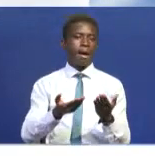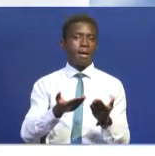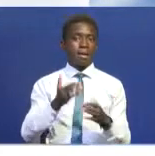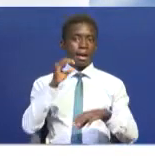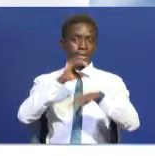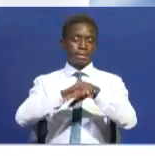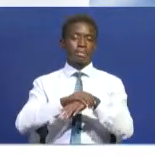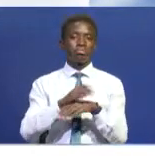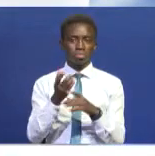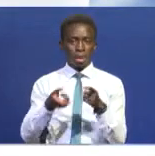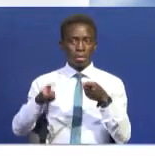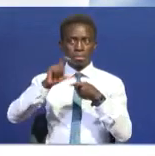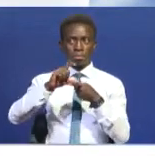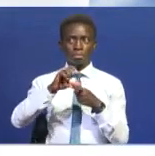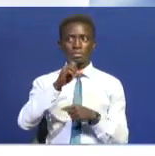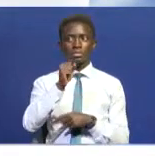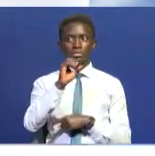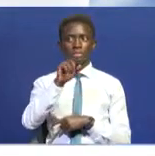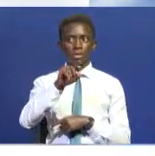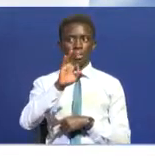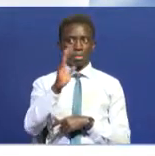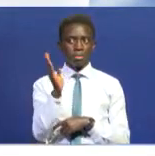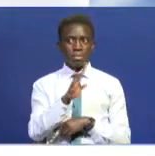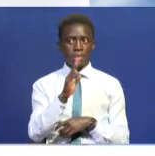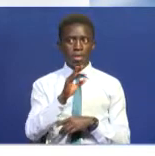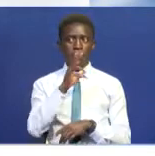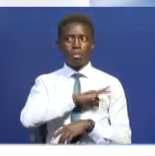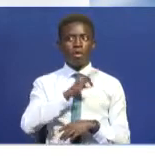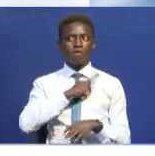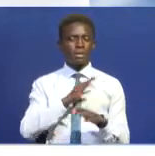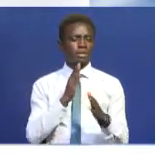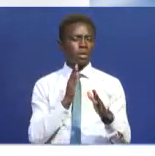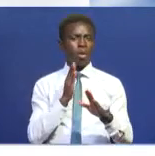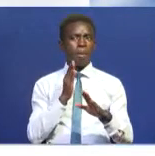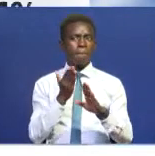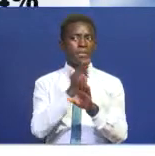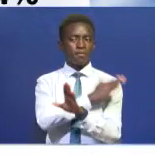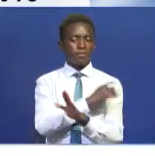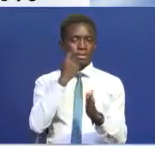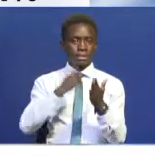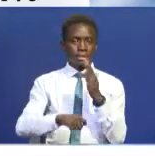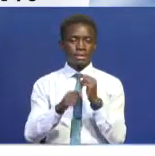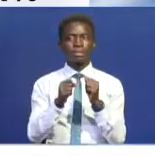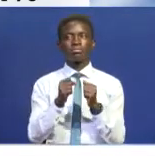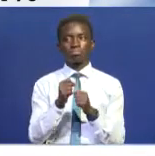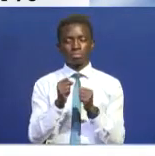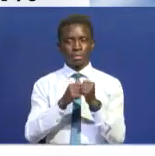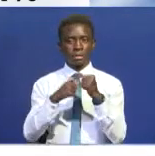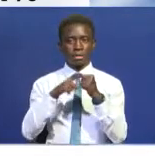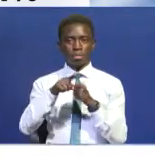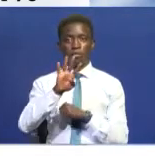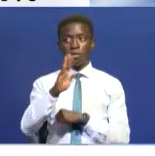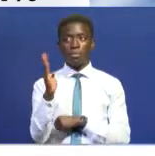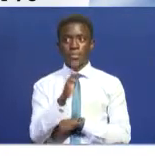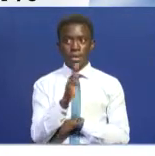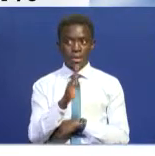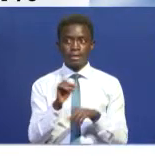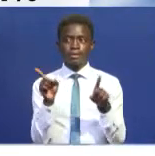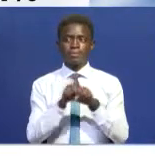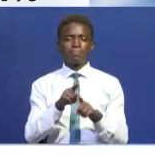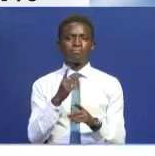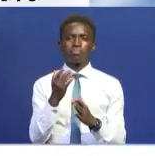grew to 1.4 billion shillings in 2023. Investment income return grew by 14% to